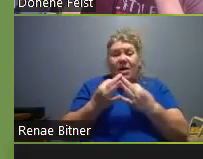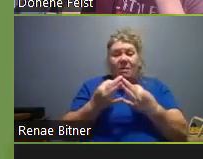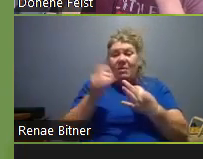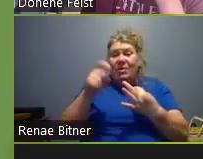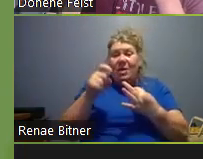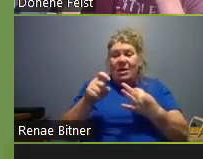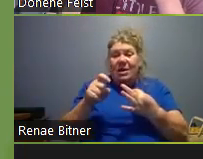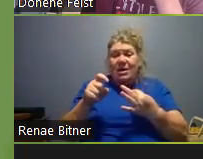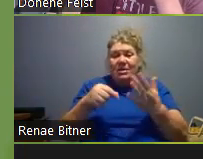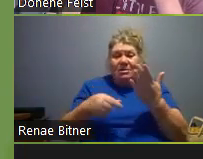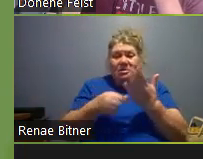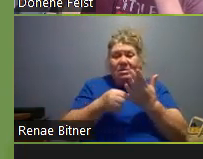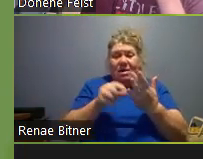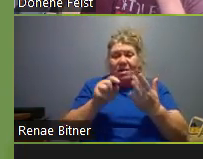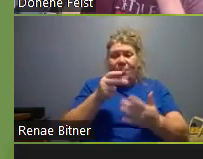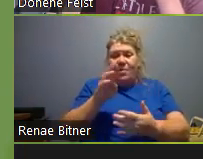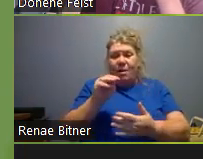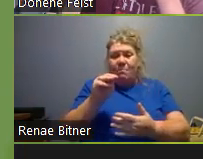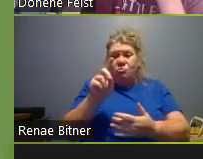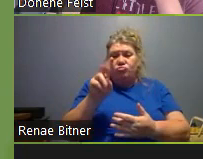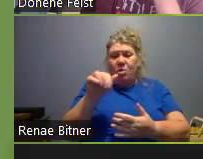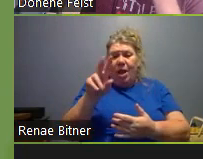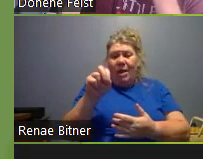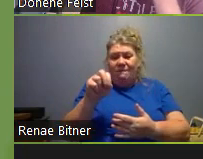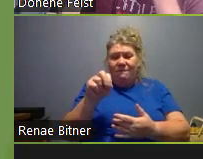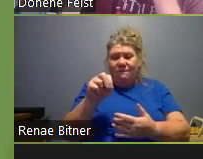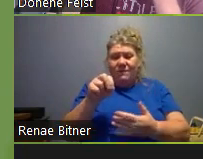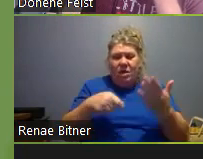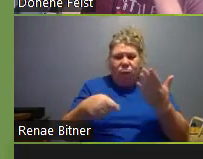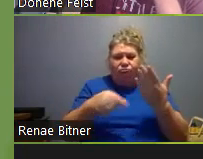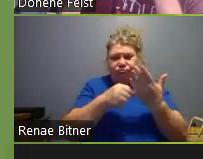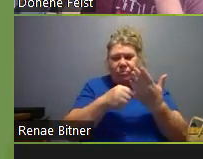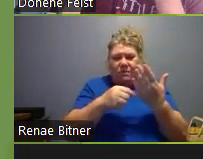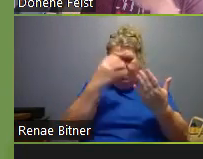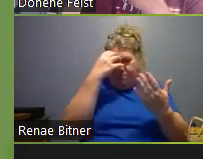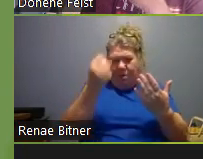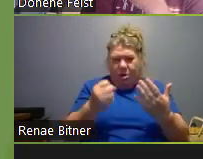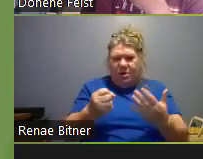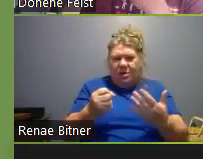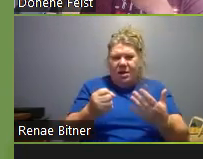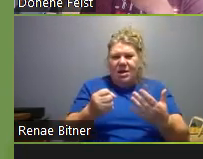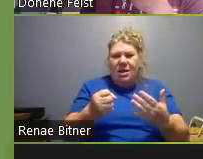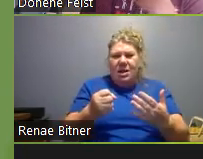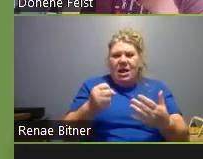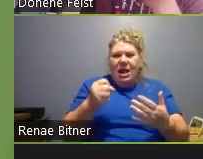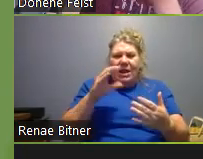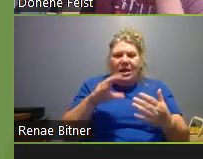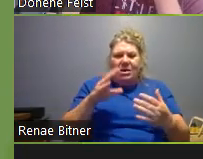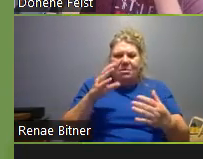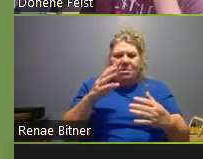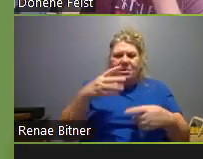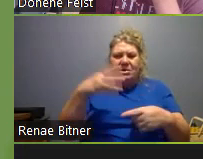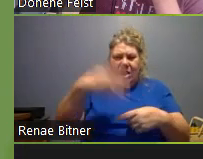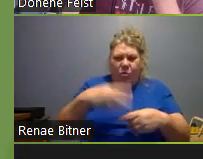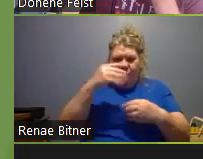need of a thumb drive, we can also offer that to I can put that on a thumb drive and send it to